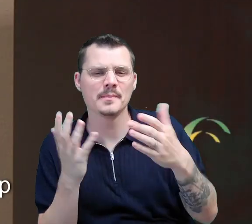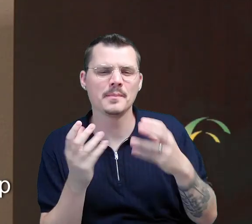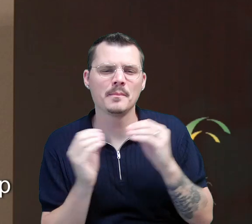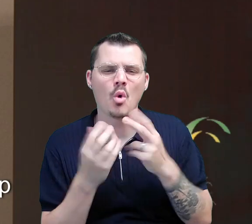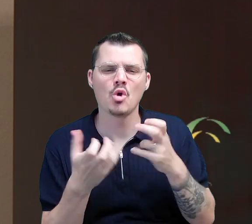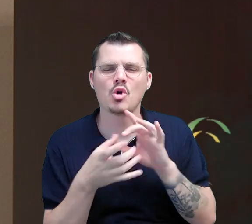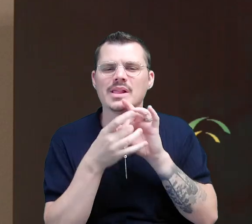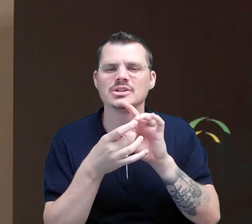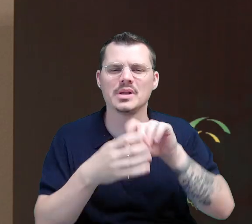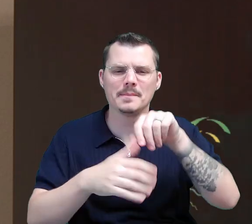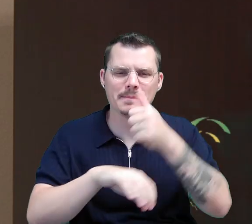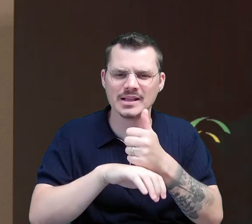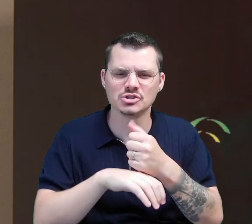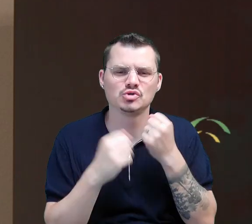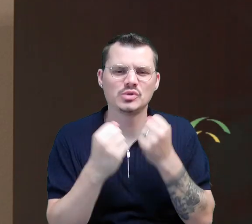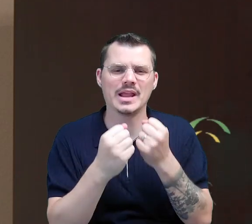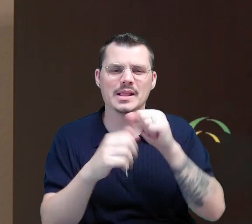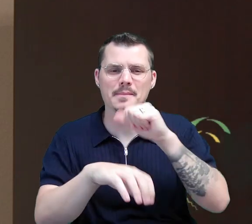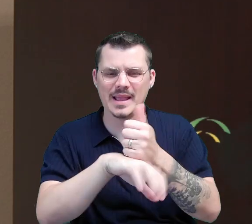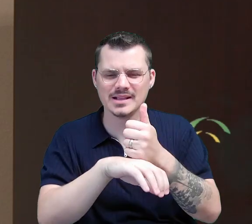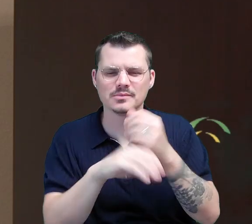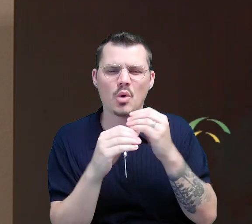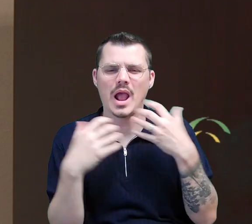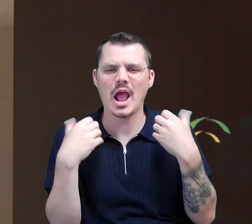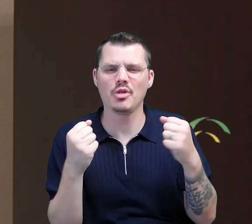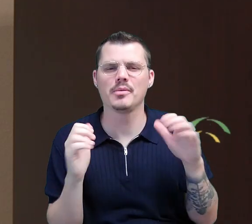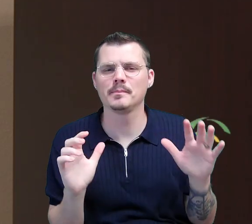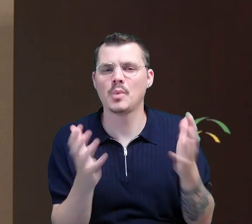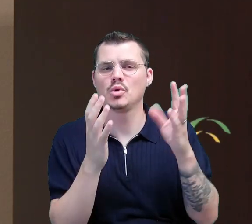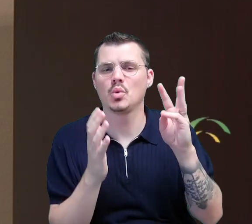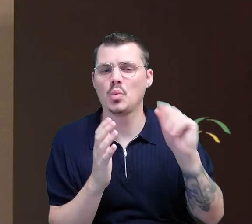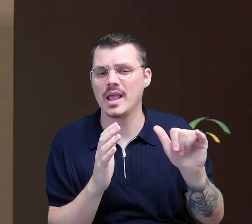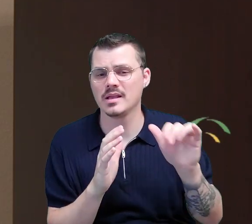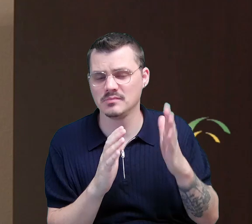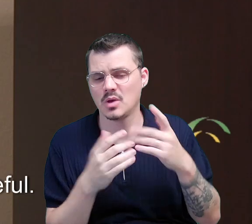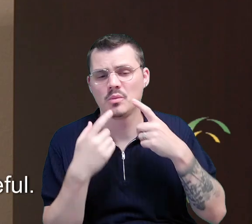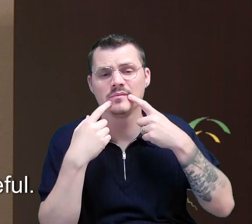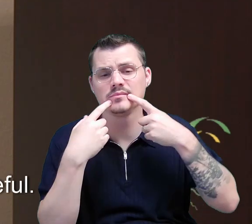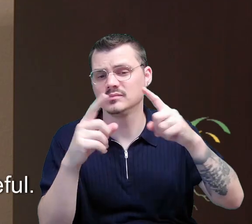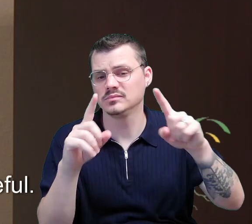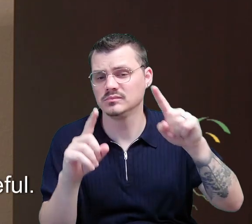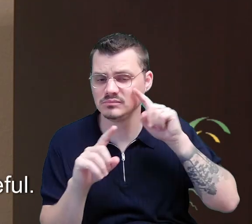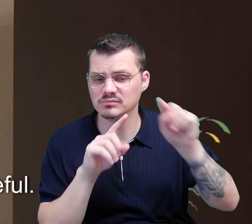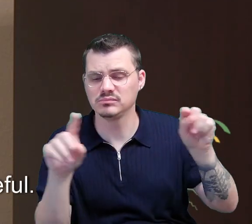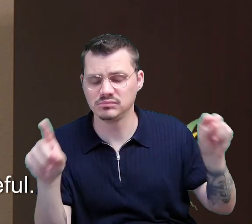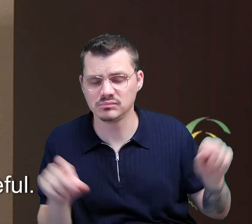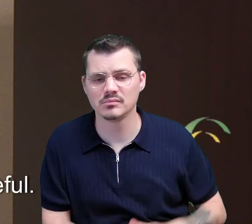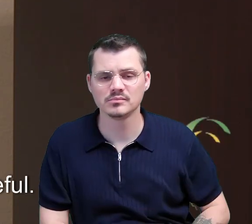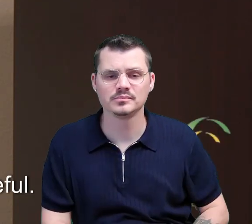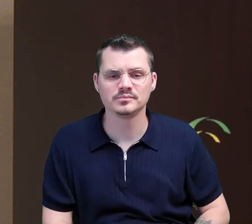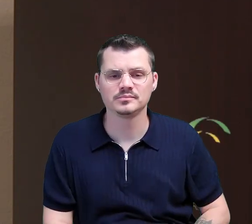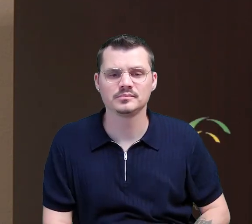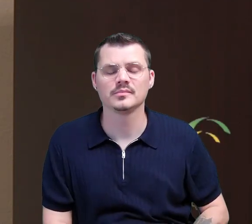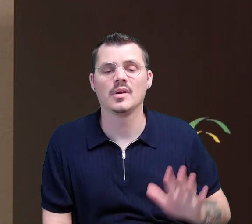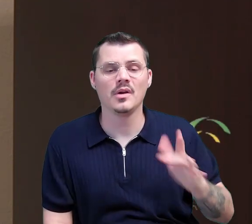more relationship-based, strength-based, in a more health-promoting way that some people find more